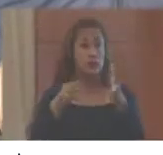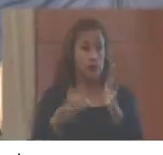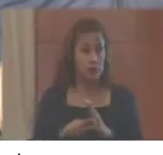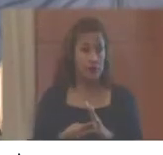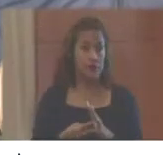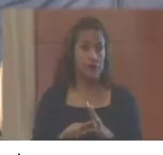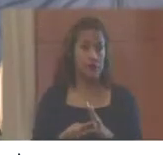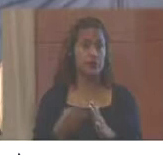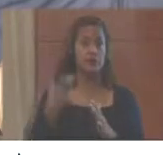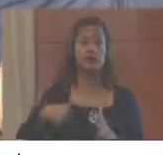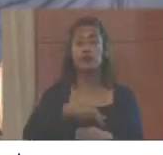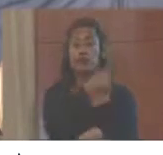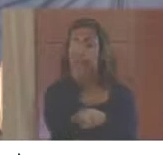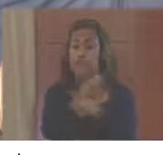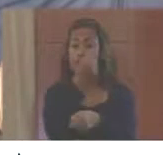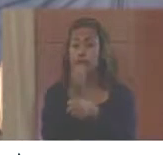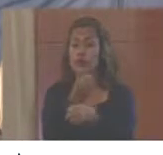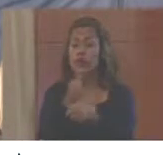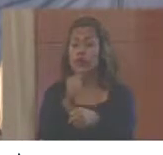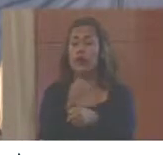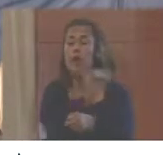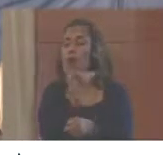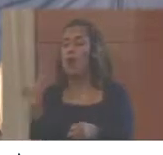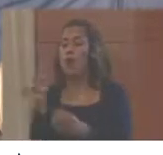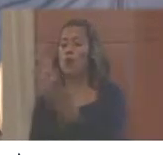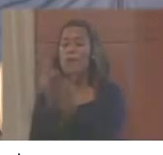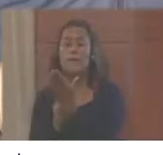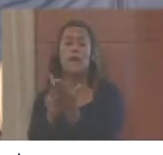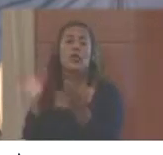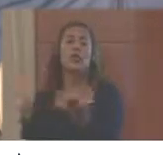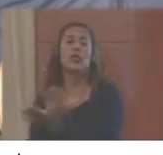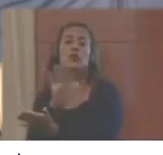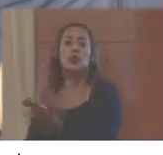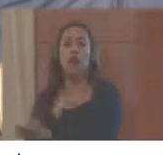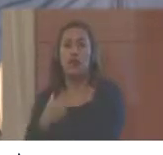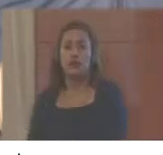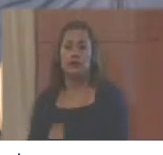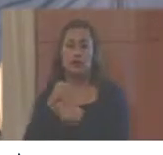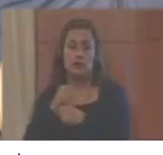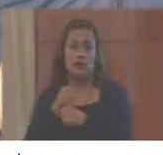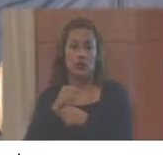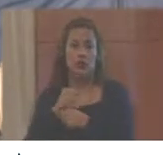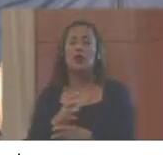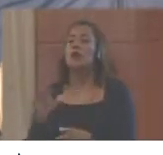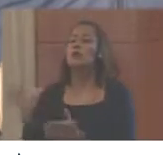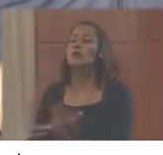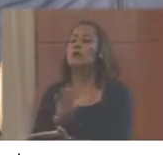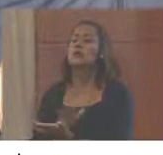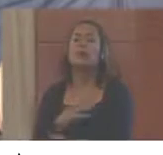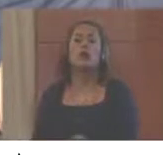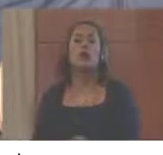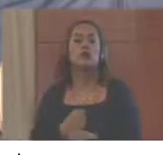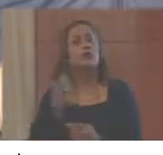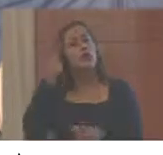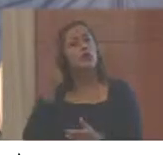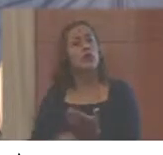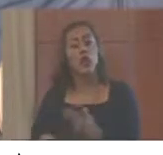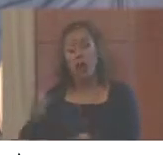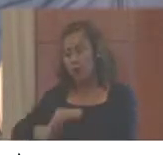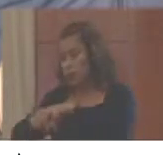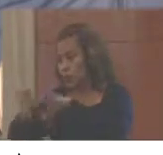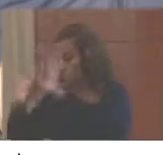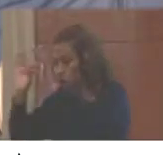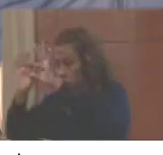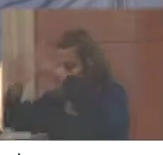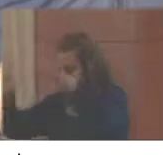up to 90% of our total universe, and we're now working on another similar program called Safe Schools, which focuses on